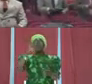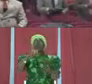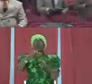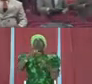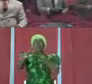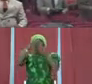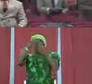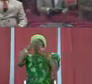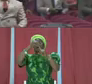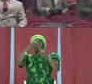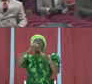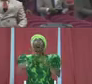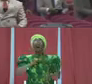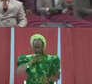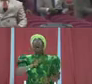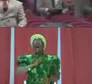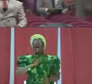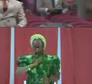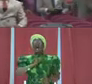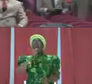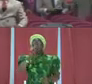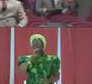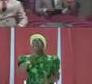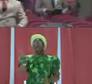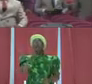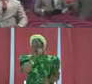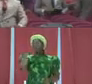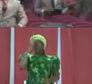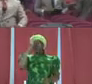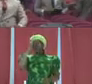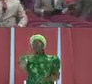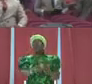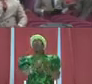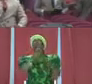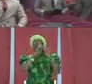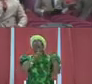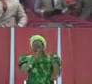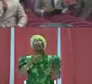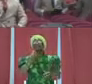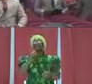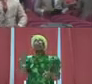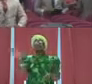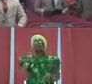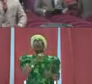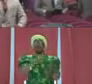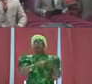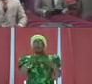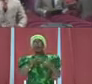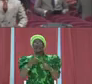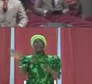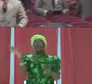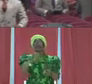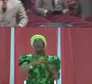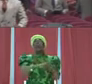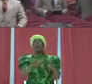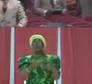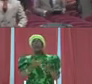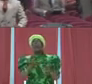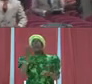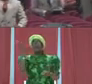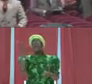already. But tell your friends, tell your relatives, there are certain things you don't sit down at home to listen